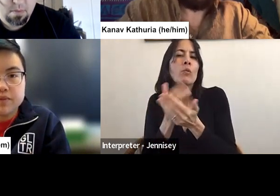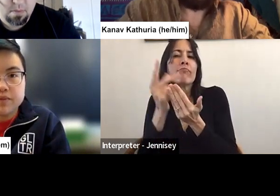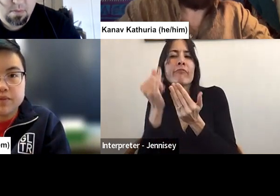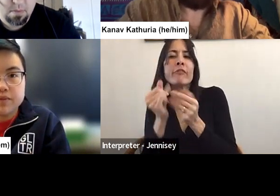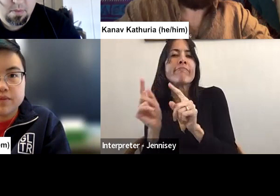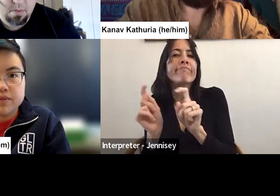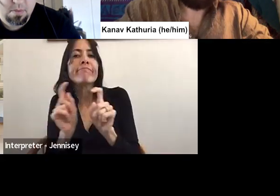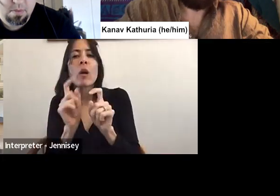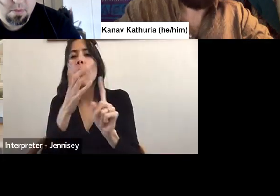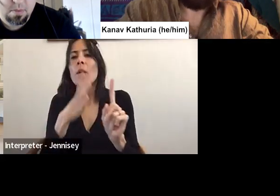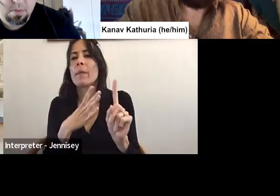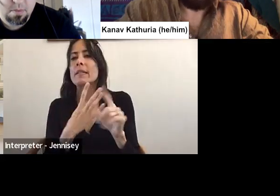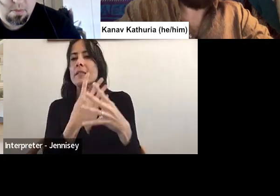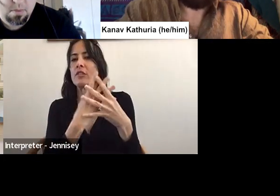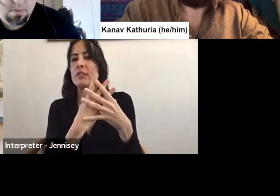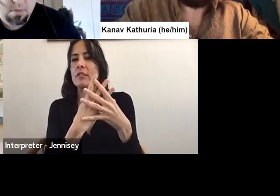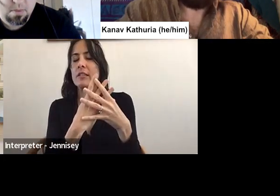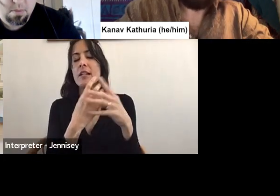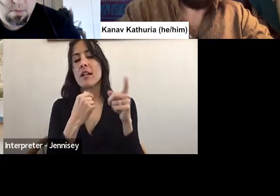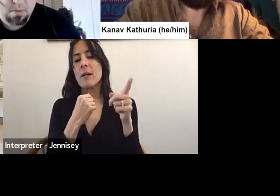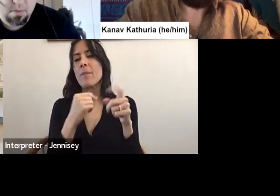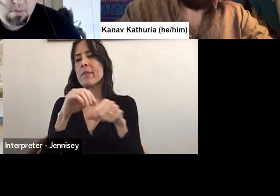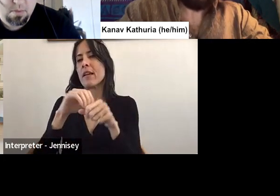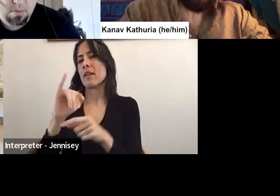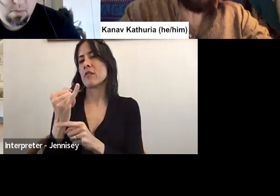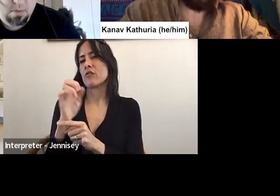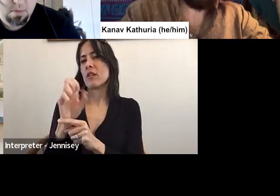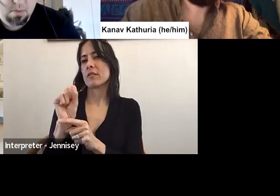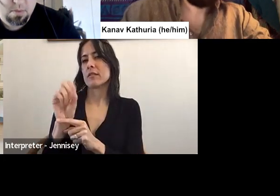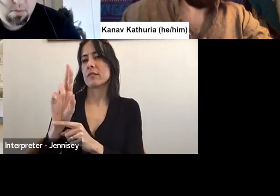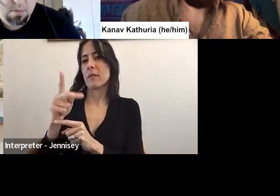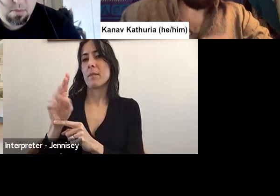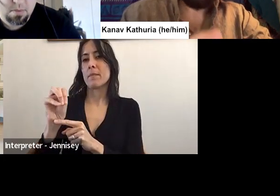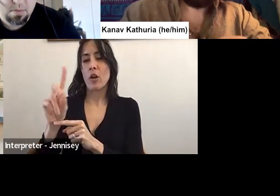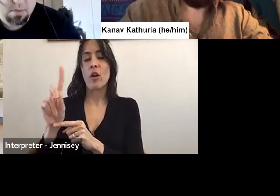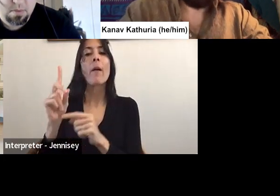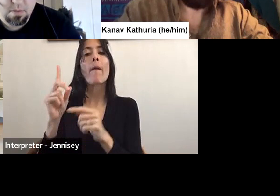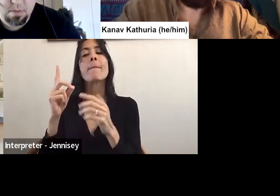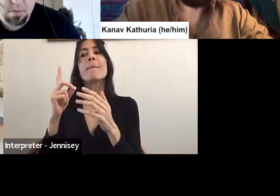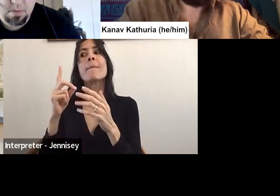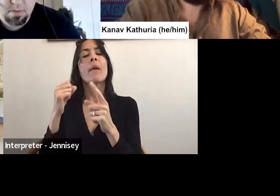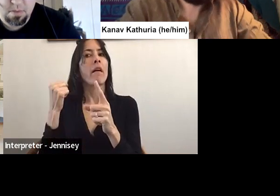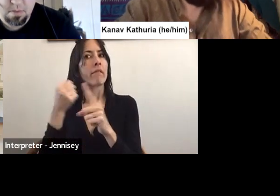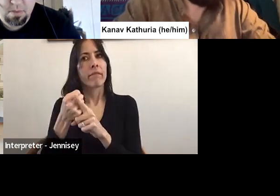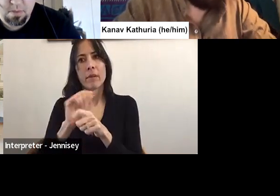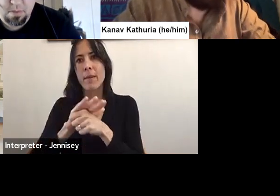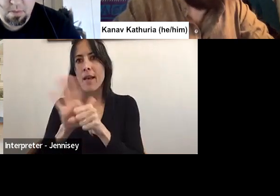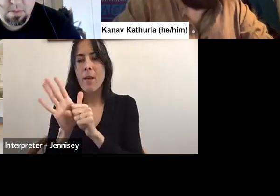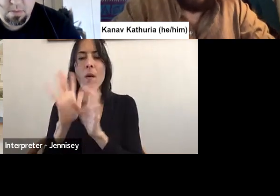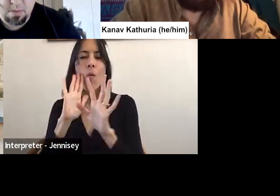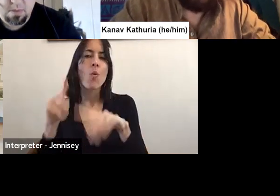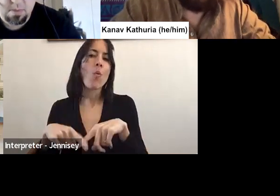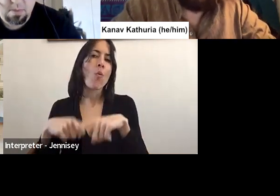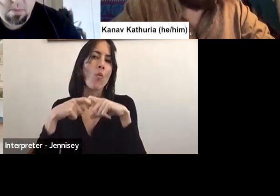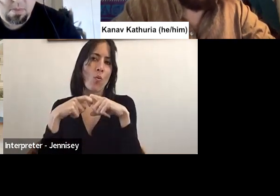Women's Institute, MCIW, in Jessup, Maryland. which I'll get into a little bit too. But so I think